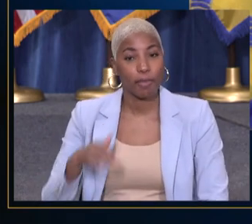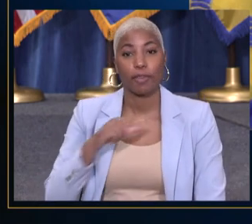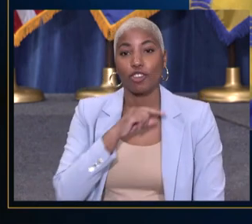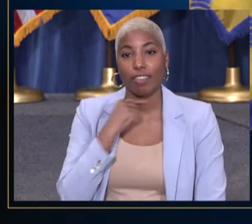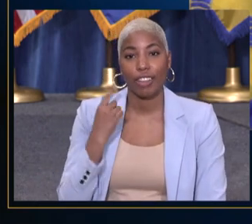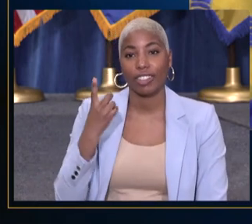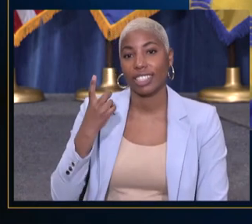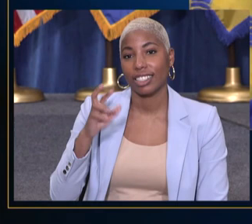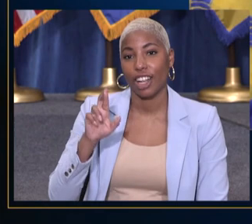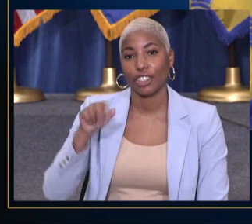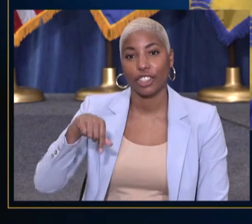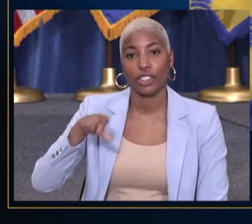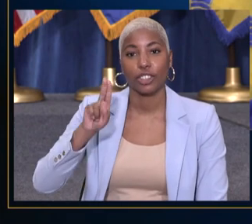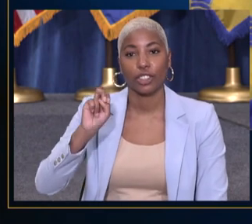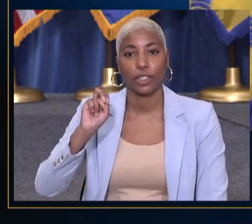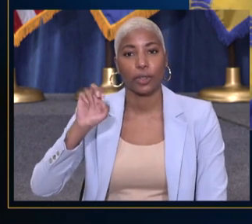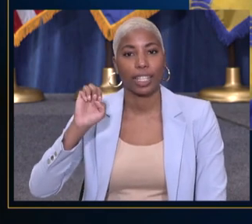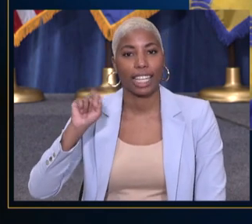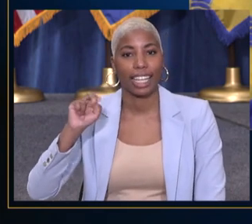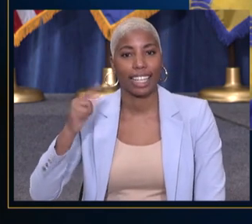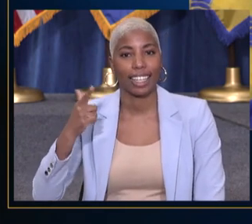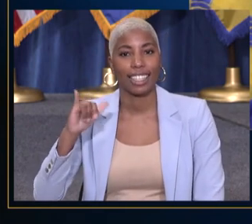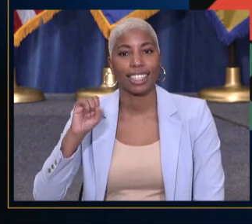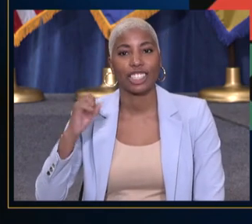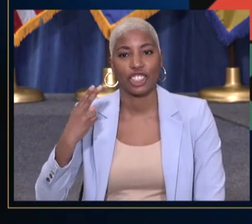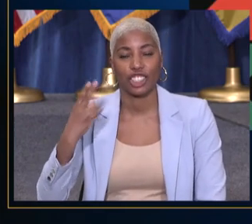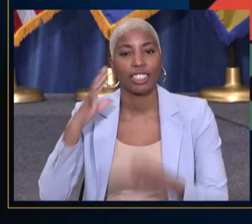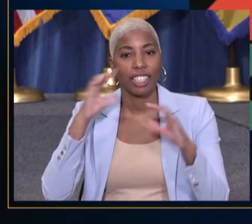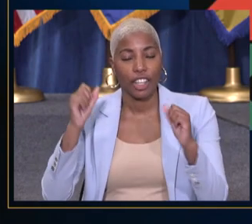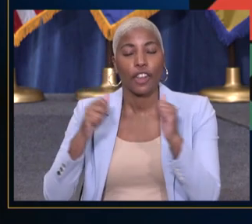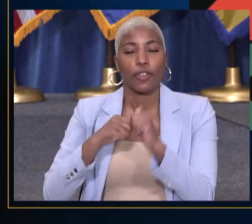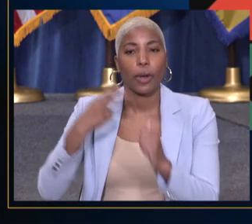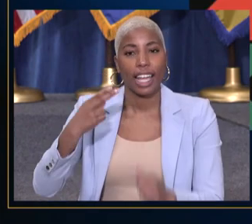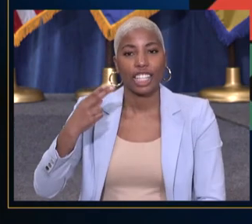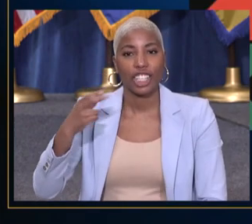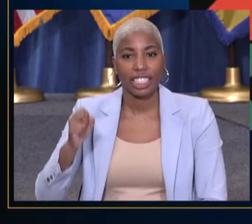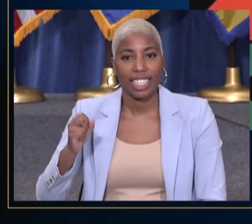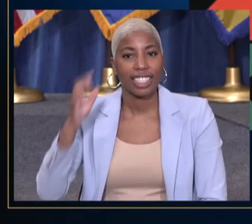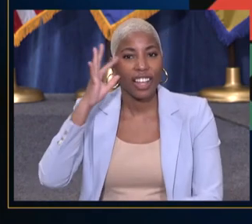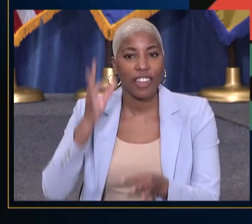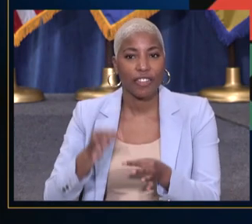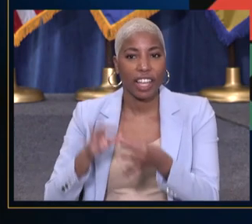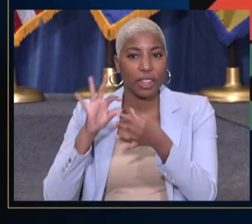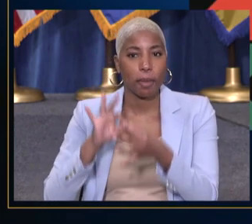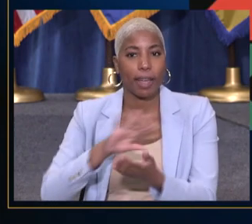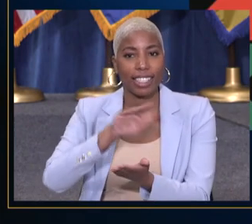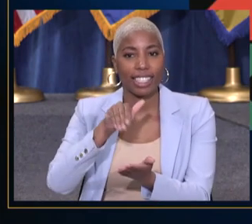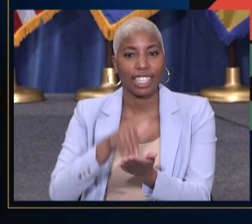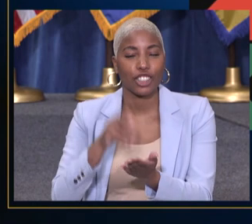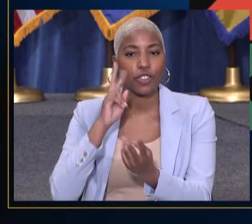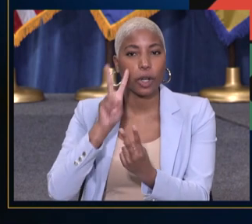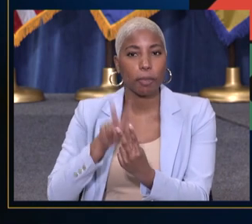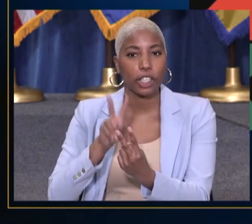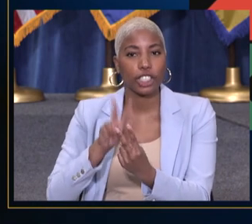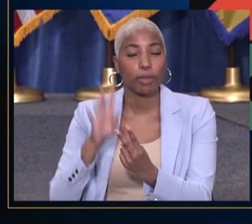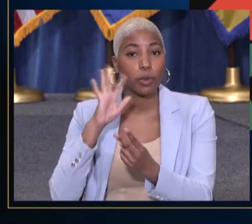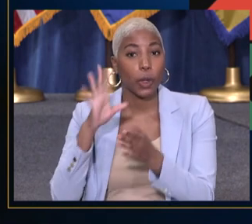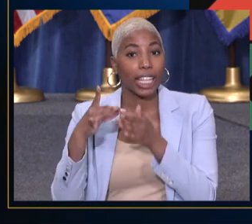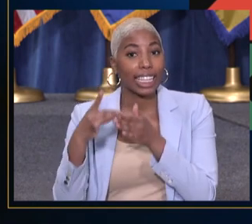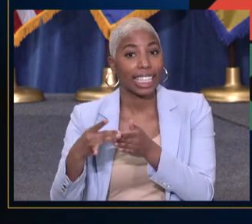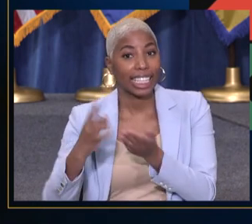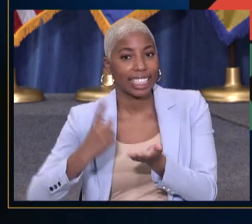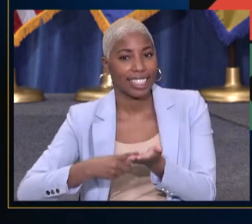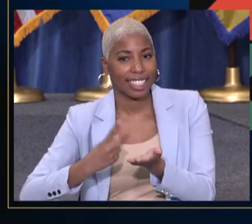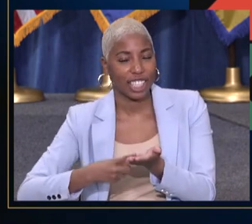Dr. Q. English, the director of the HHS Center for Faith-Based and Neighborhood Partnerships, who will lead the discussion. Dr. English